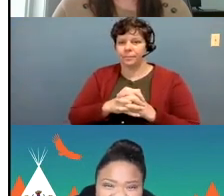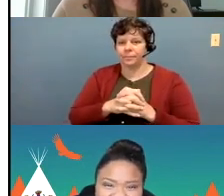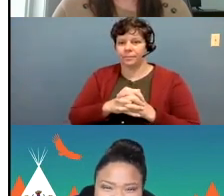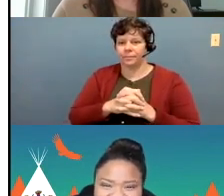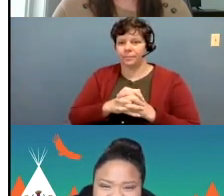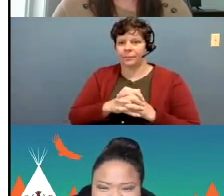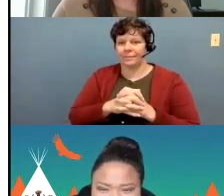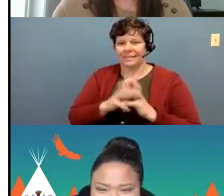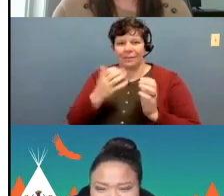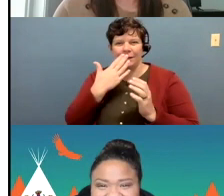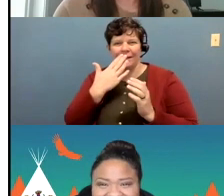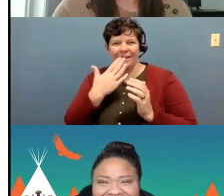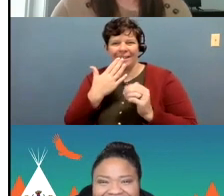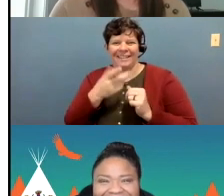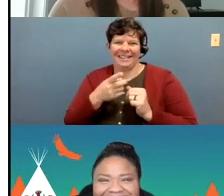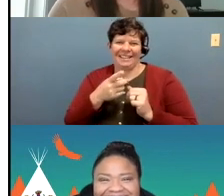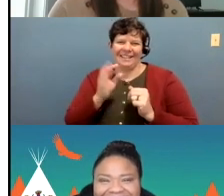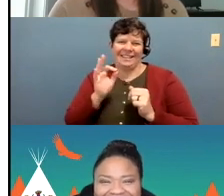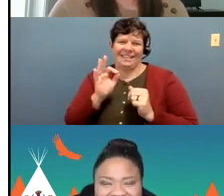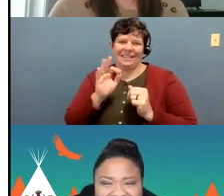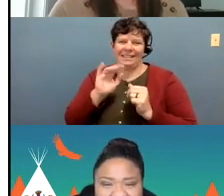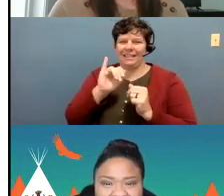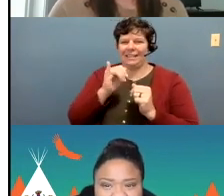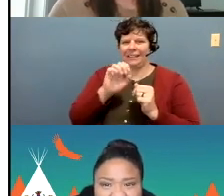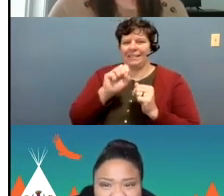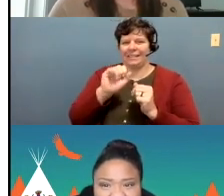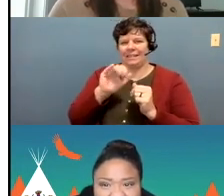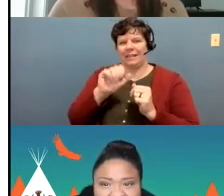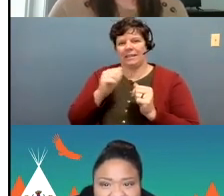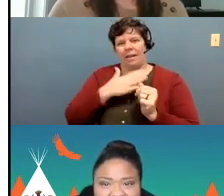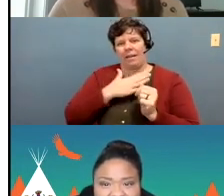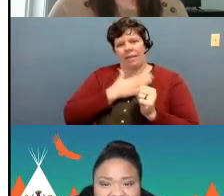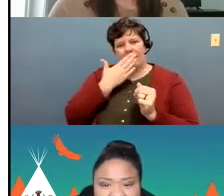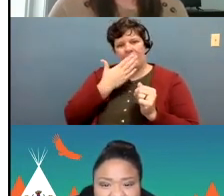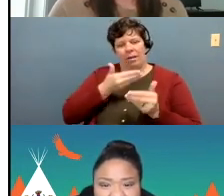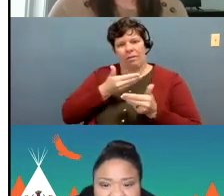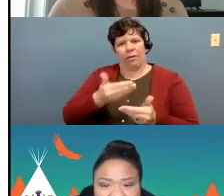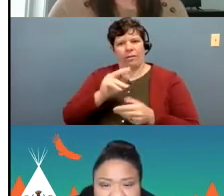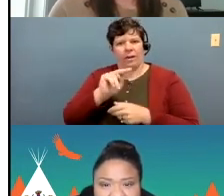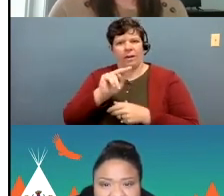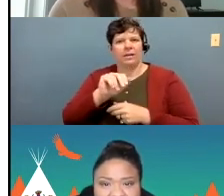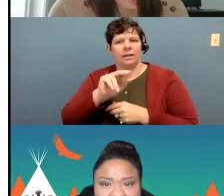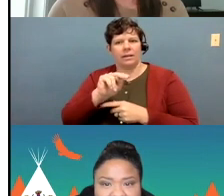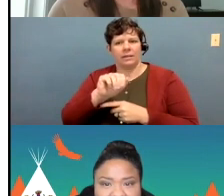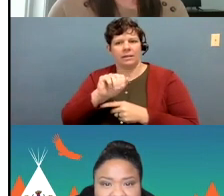our attendees? Oh, I just thank you for inviting us to be a part of this. You had